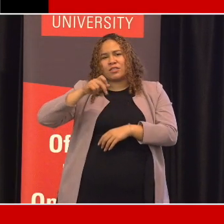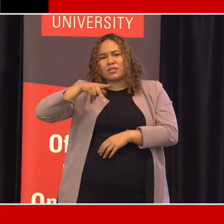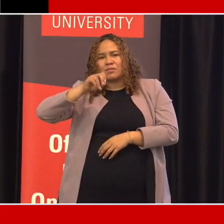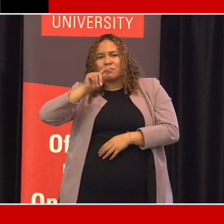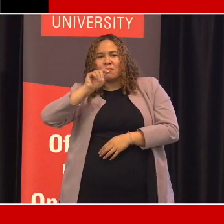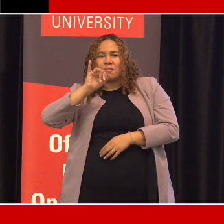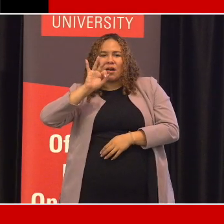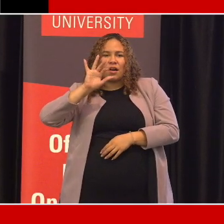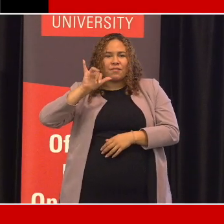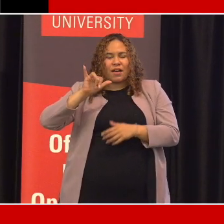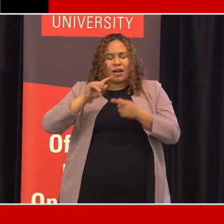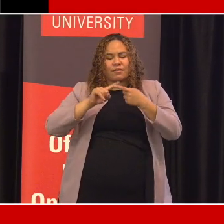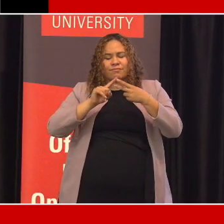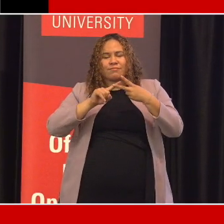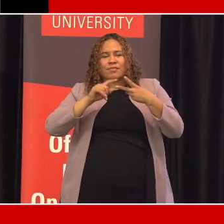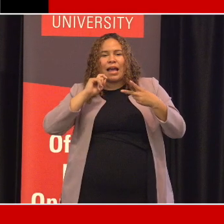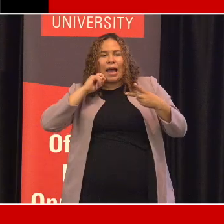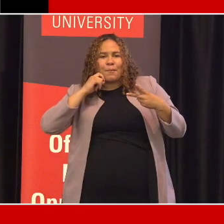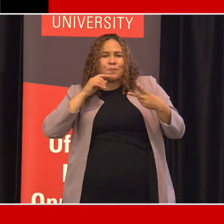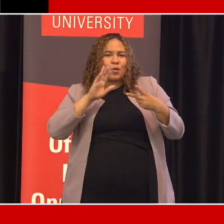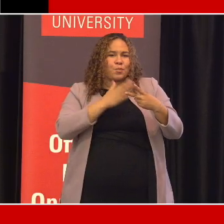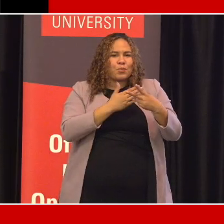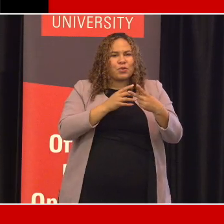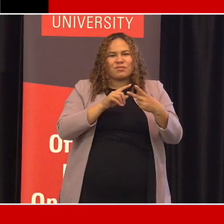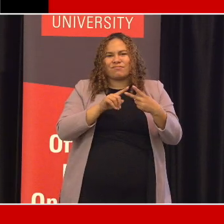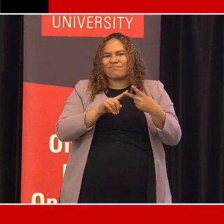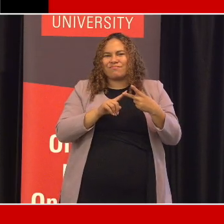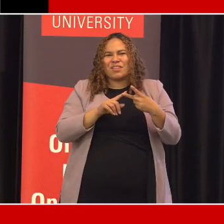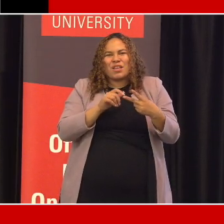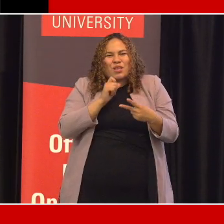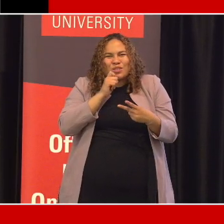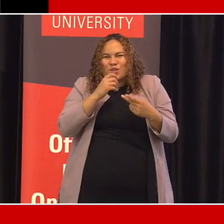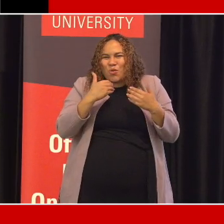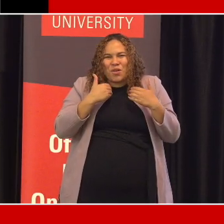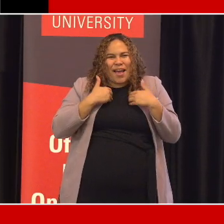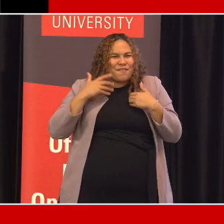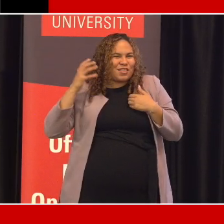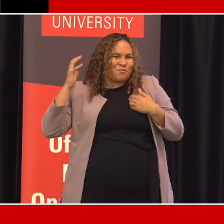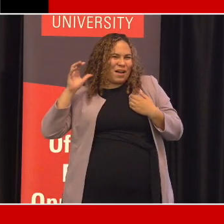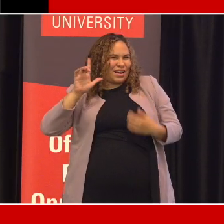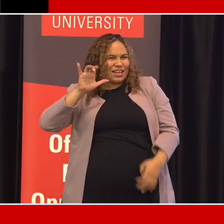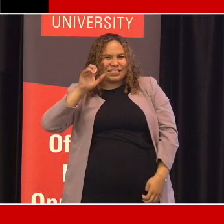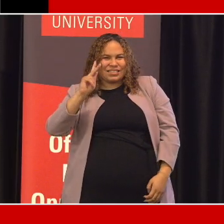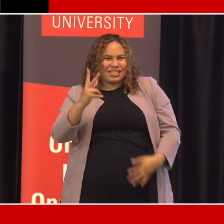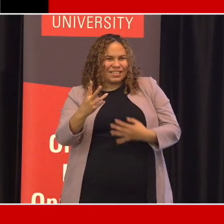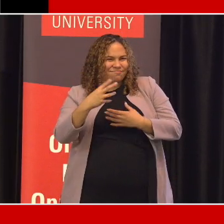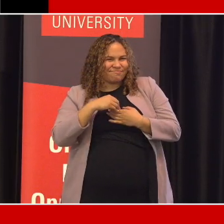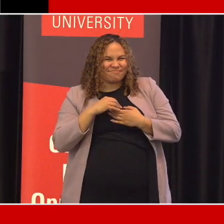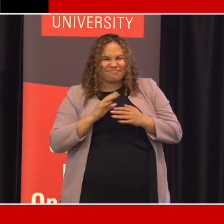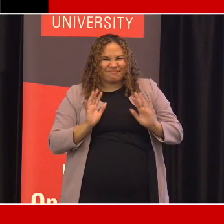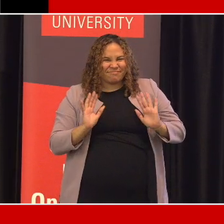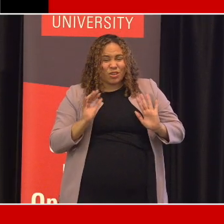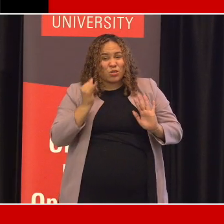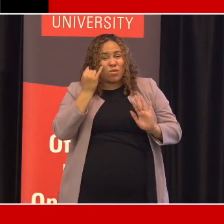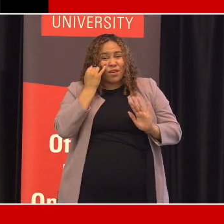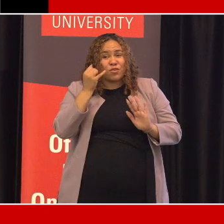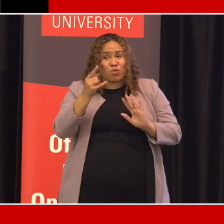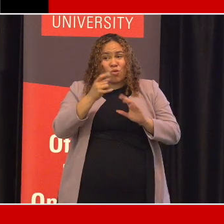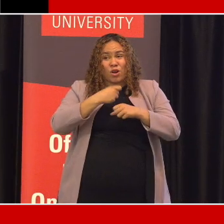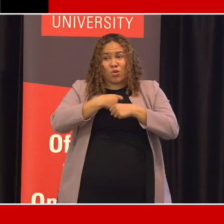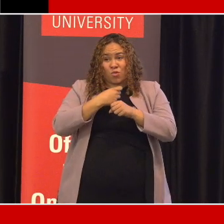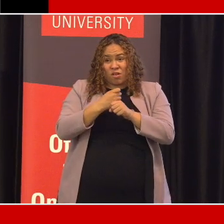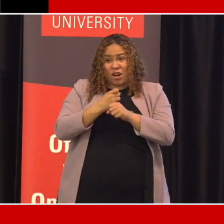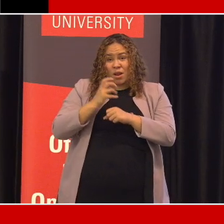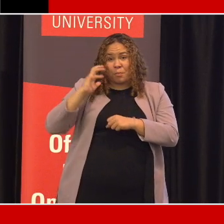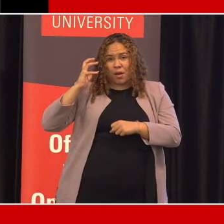Music. They don't include the podcast link. So you have to make sure that if you're producing that podcast, you're at least making